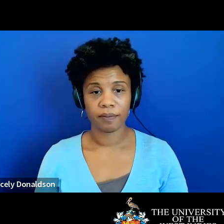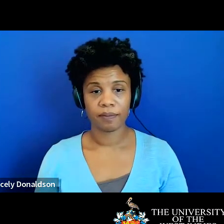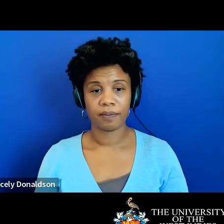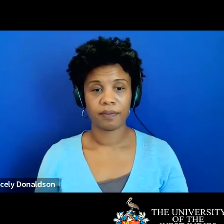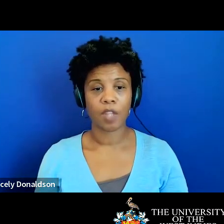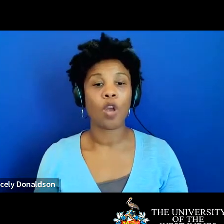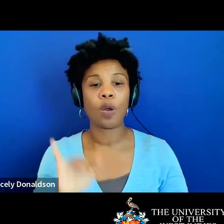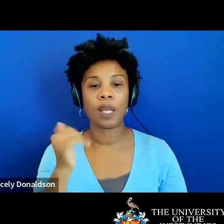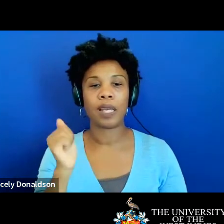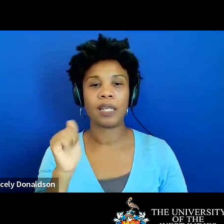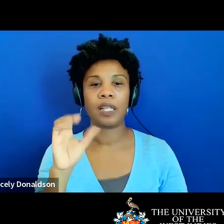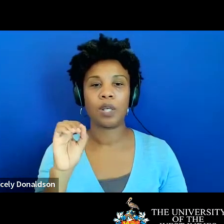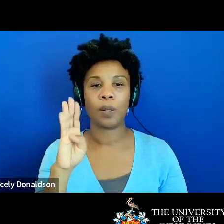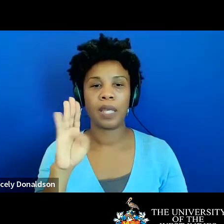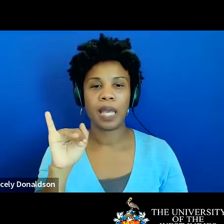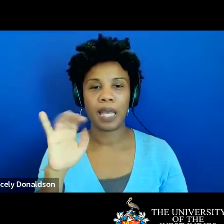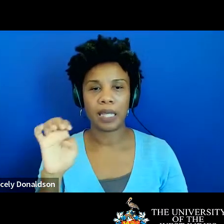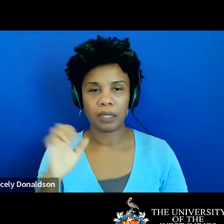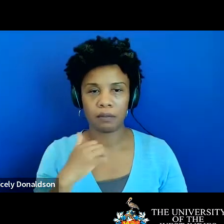Good afternoon.